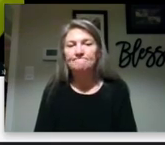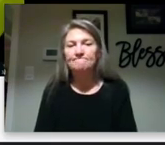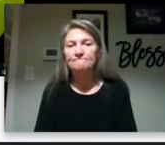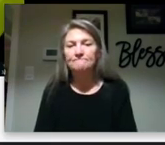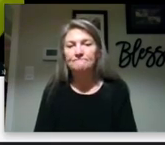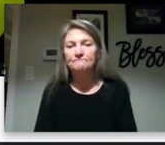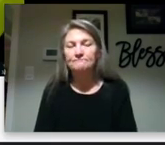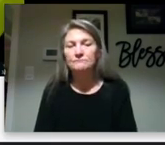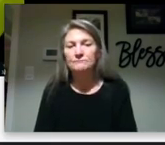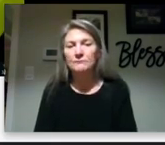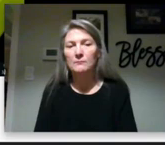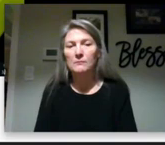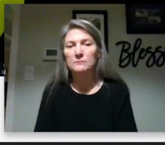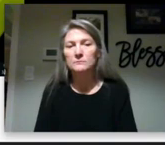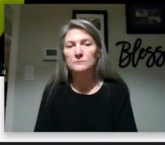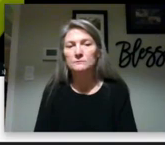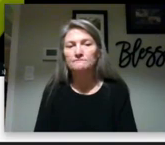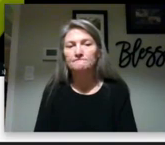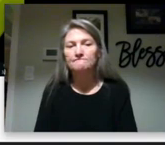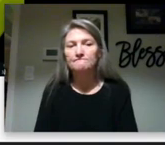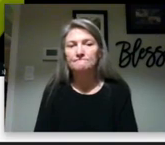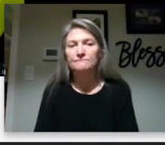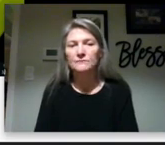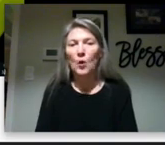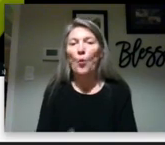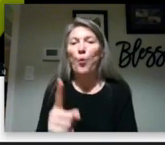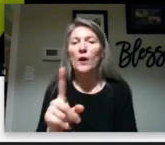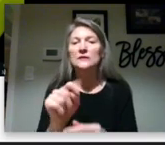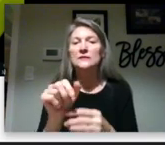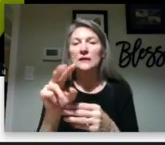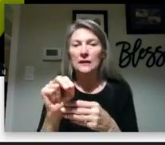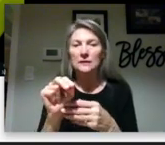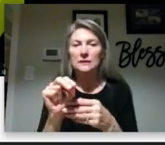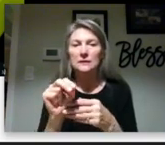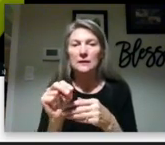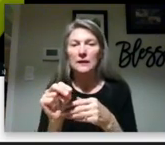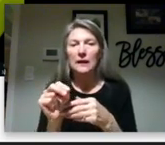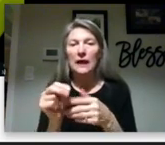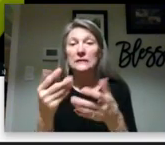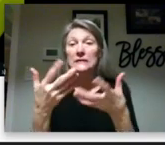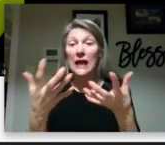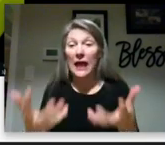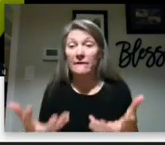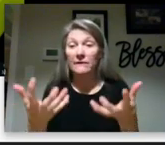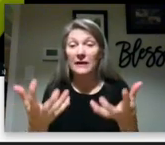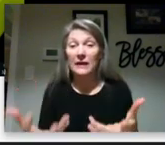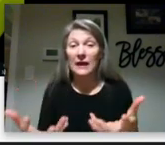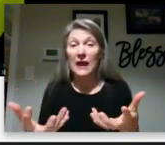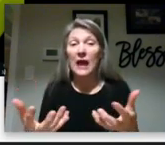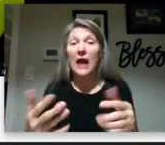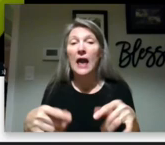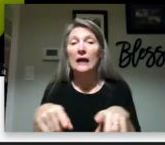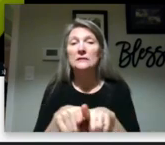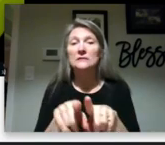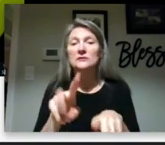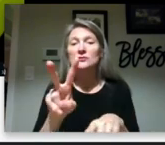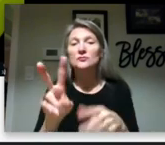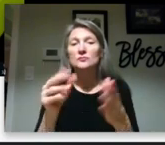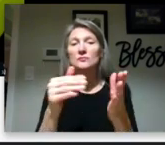you'd find 6,000 pounds. So 1 ton is as heavy as 2,000